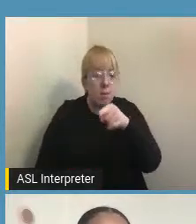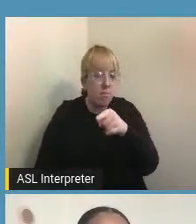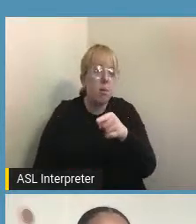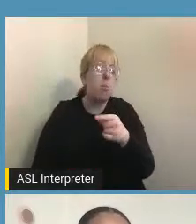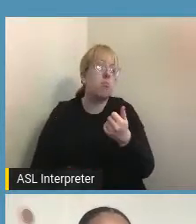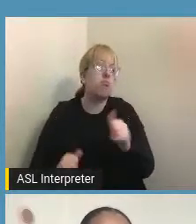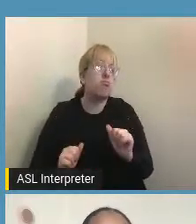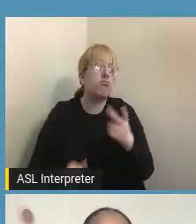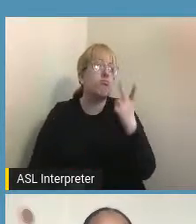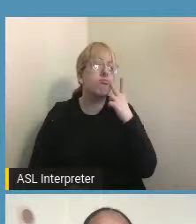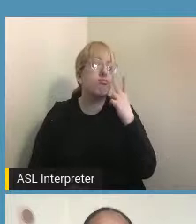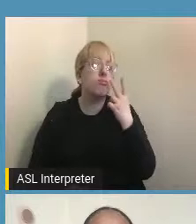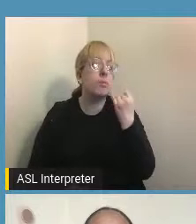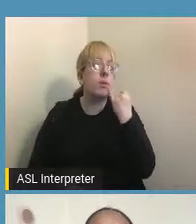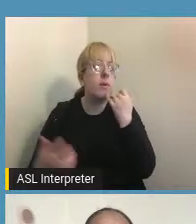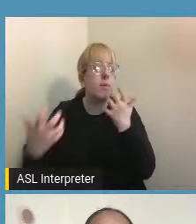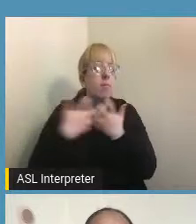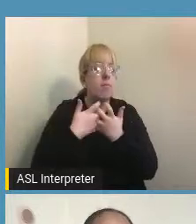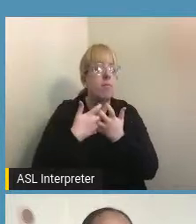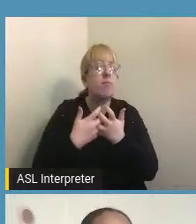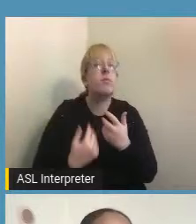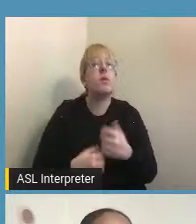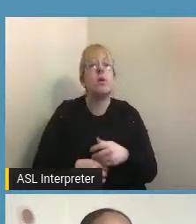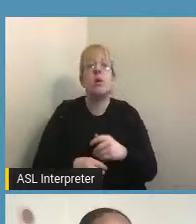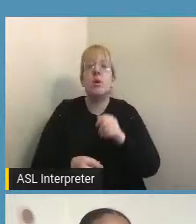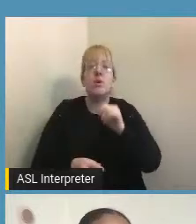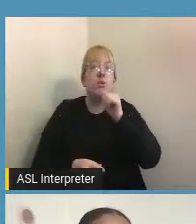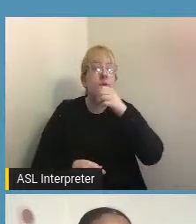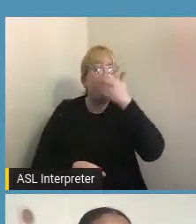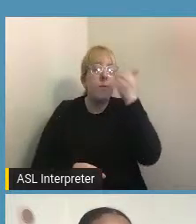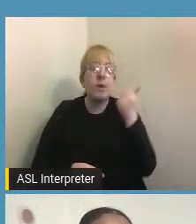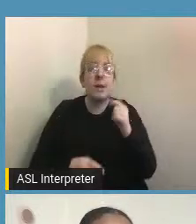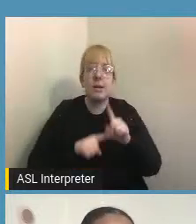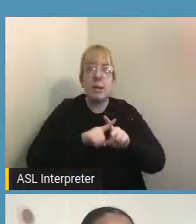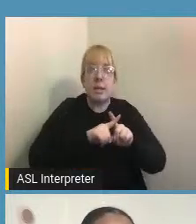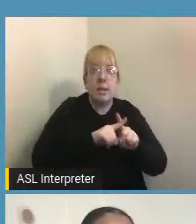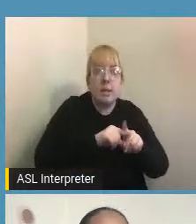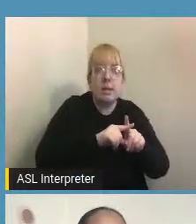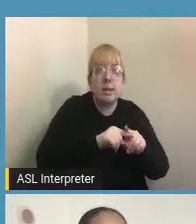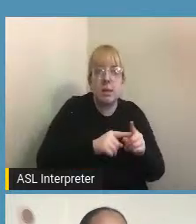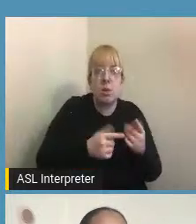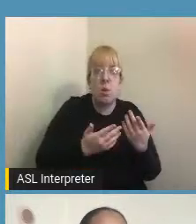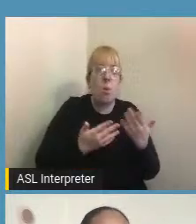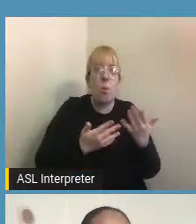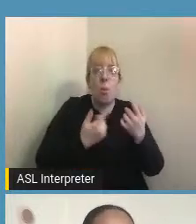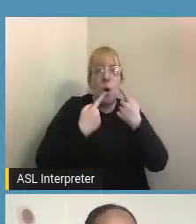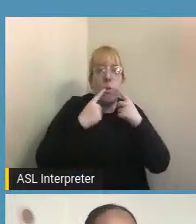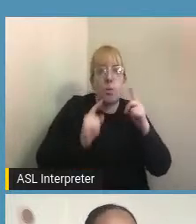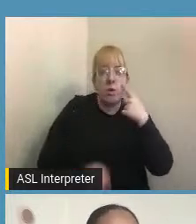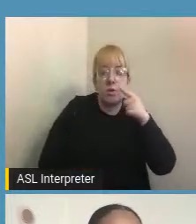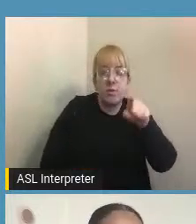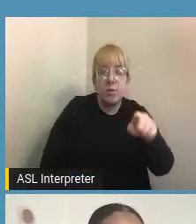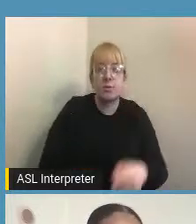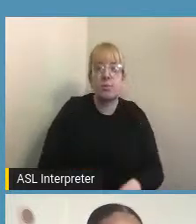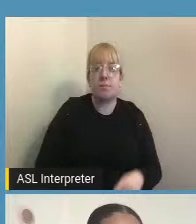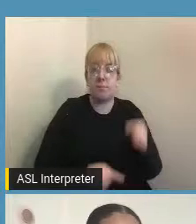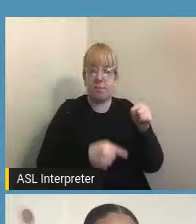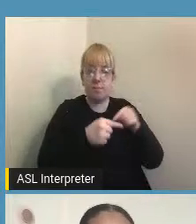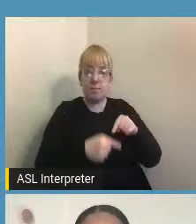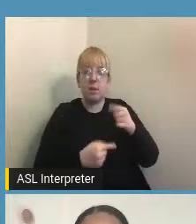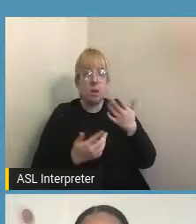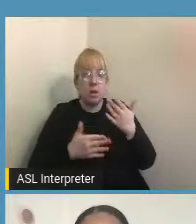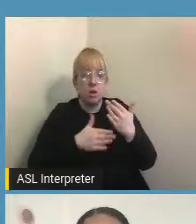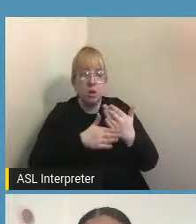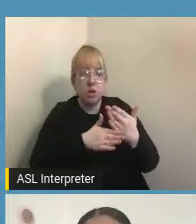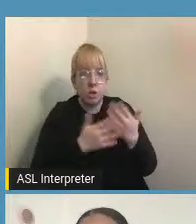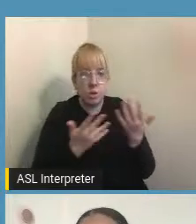don't forget to lean on what will be available to help you direct your content, right? So, going back to that, what are we sharing?